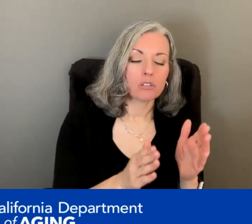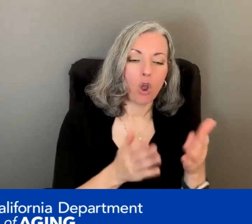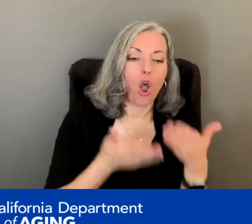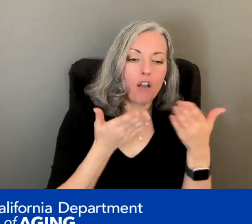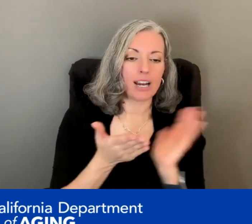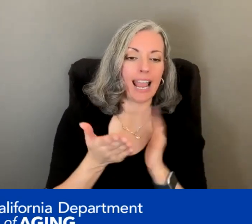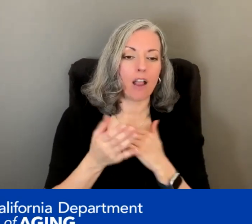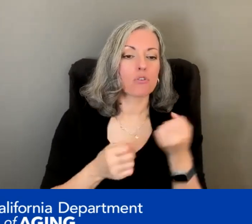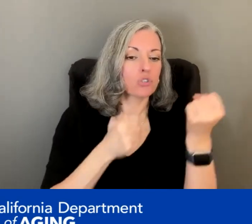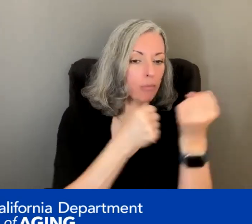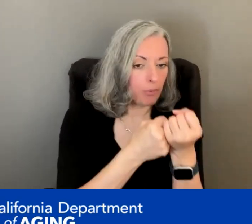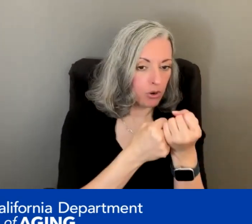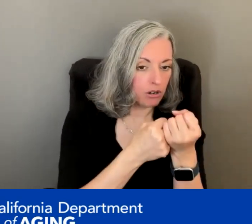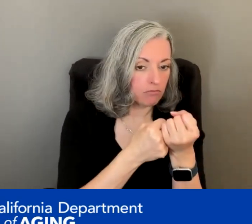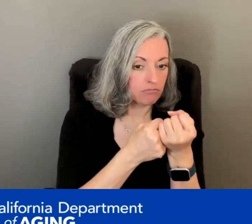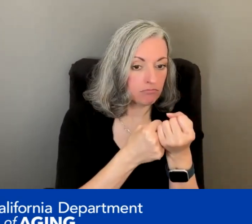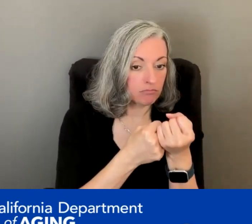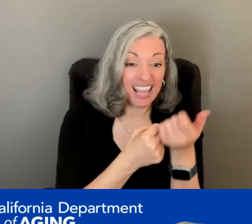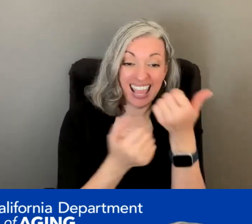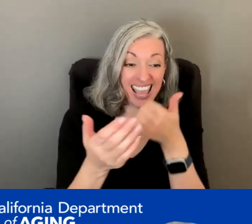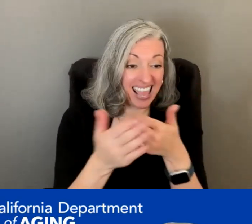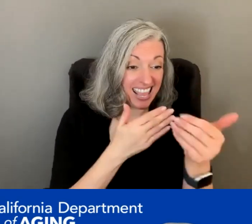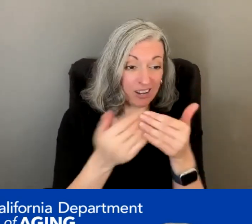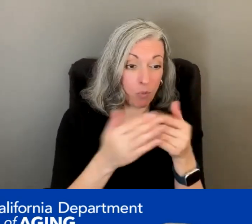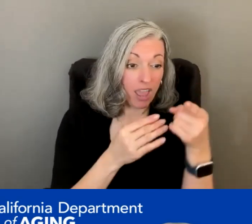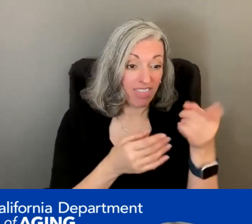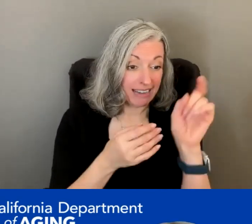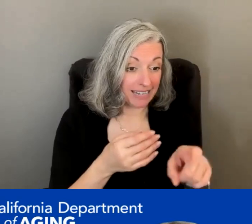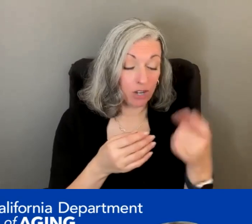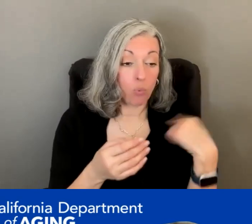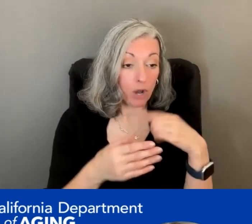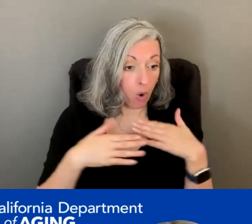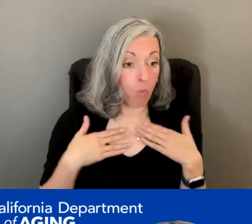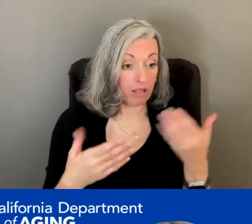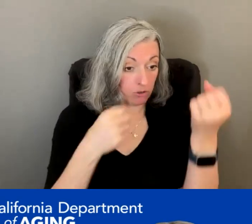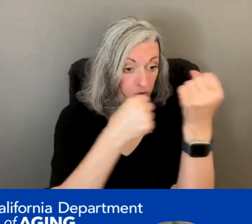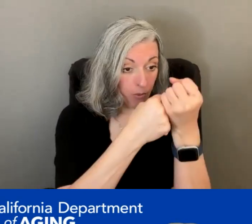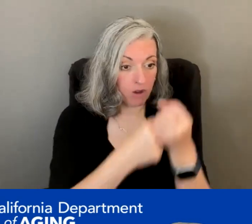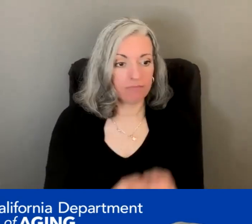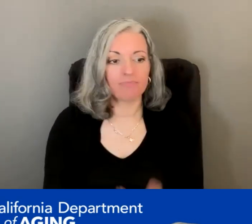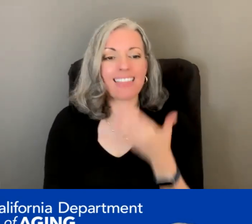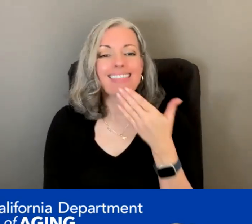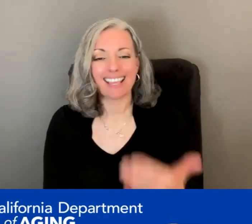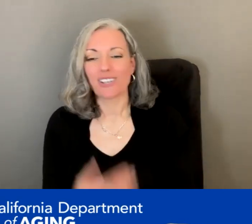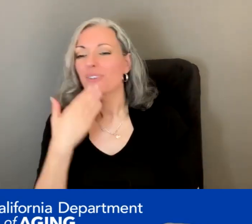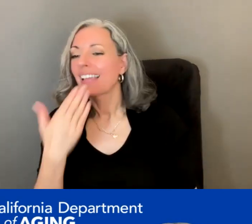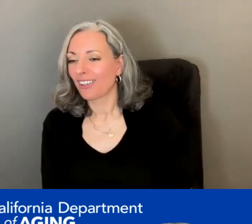support however they need it as they build out their own plan. Thank you. Thank you.